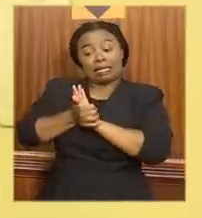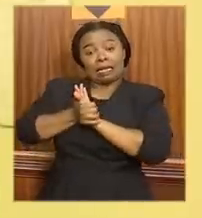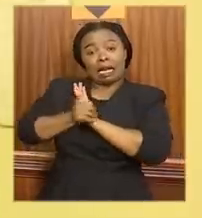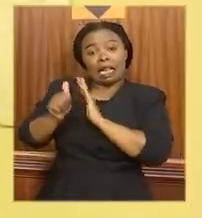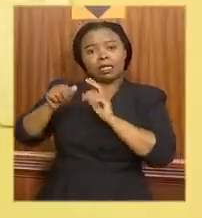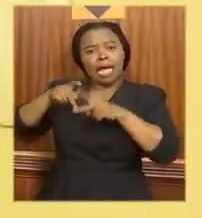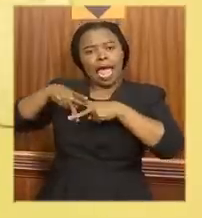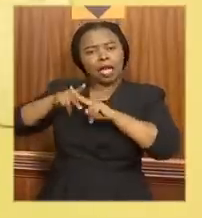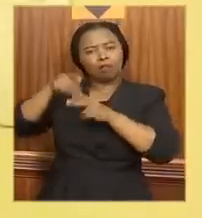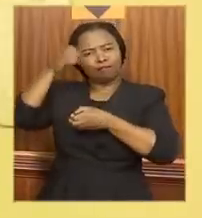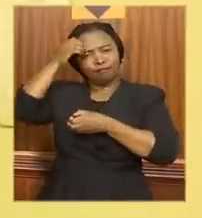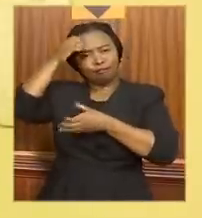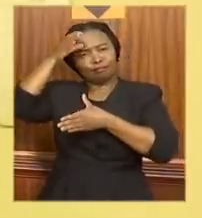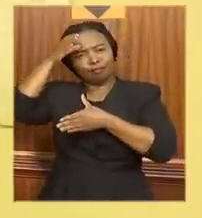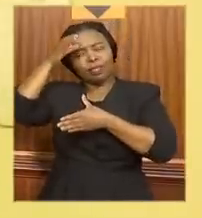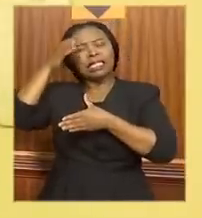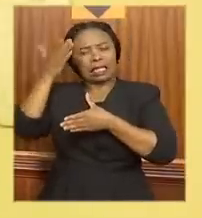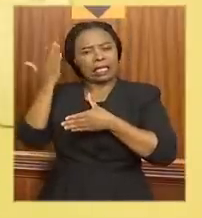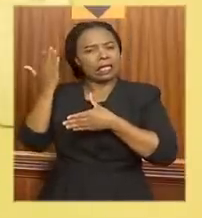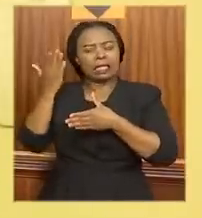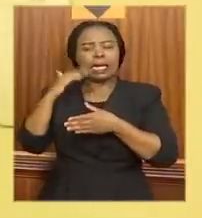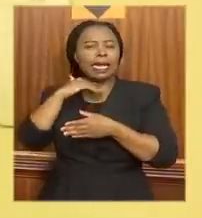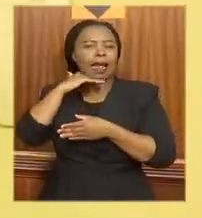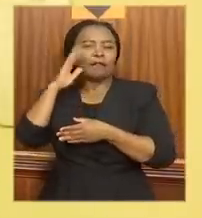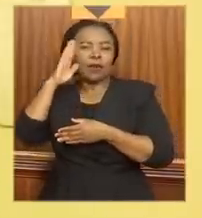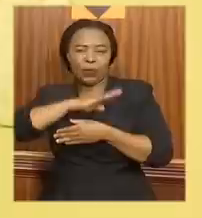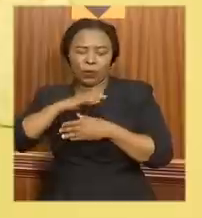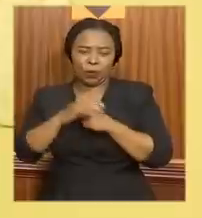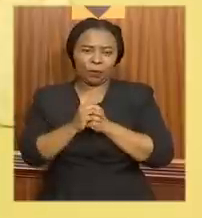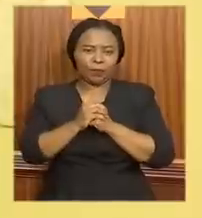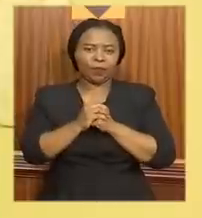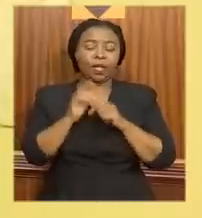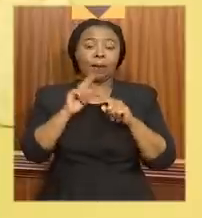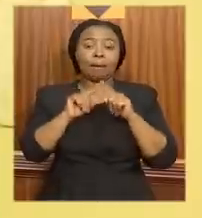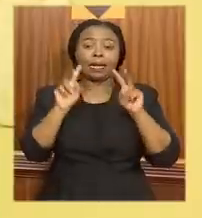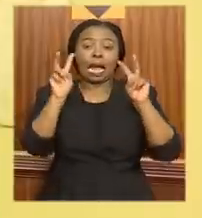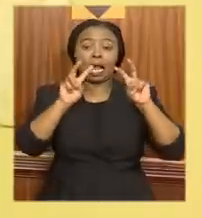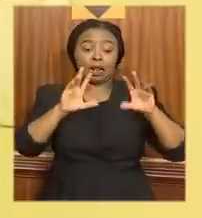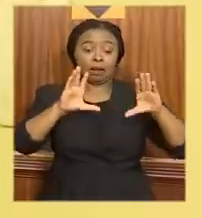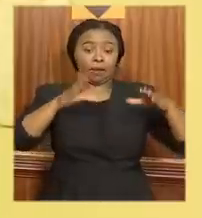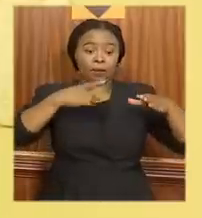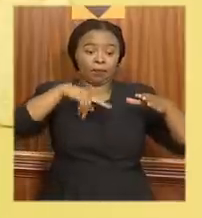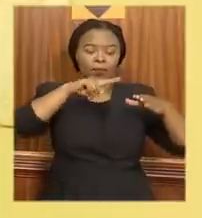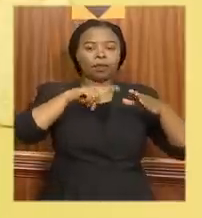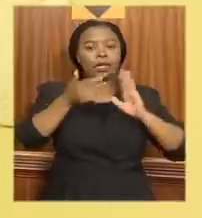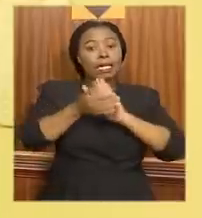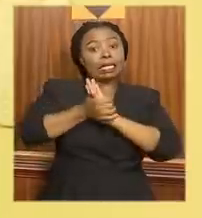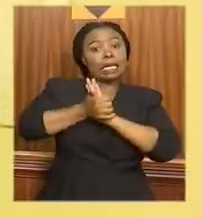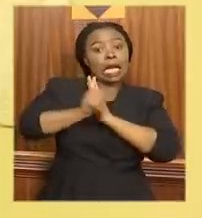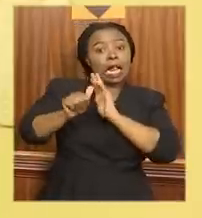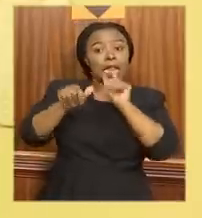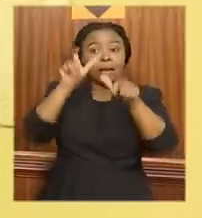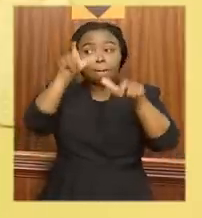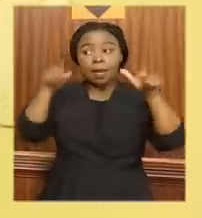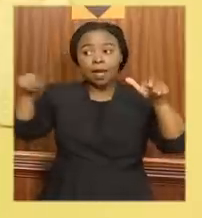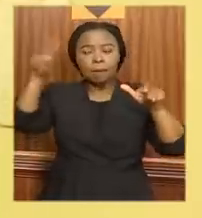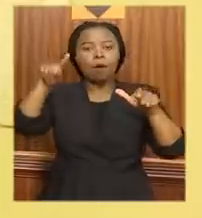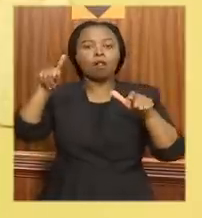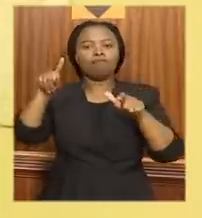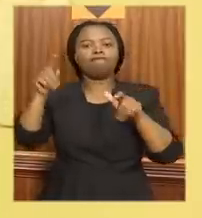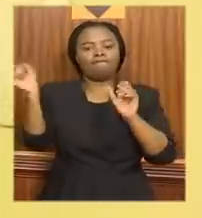engineers. The utility is now recruiting skilled personnel, including